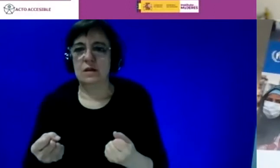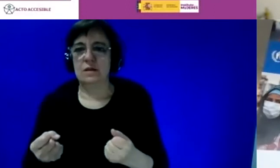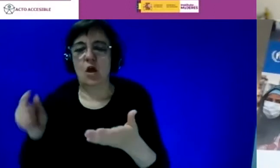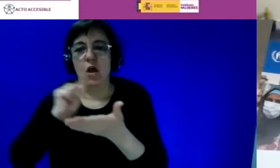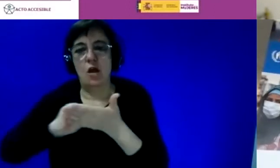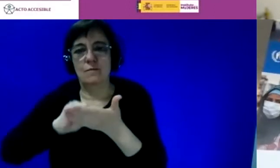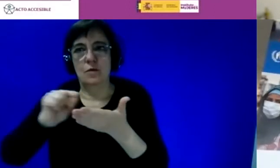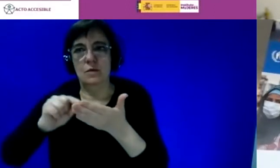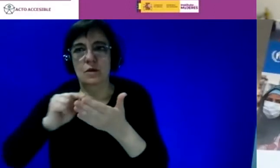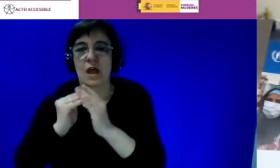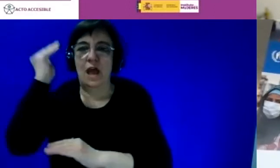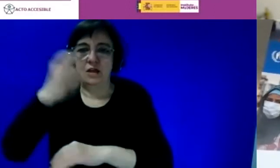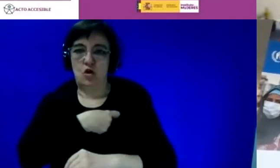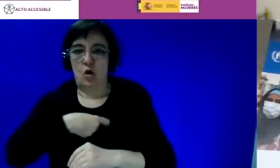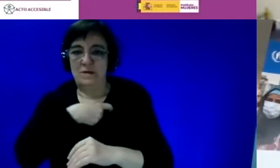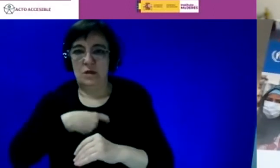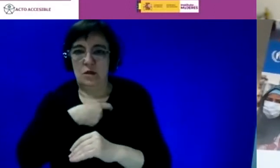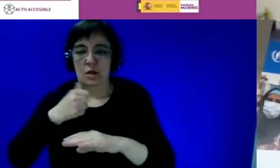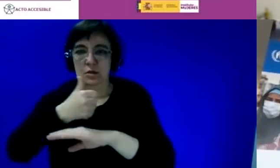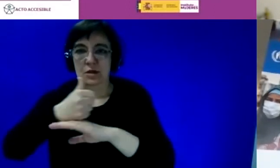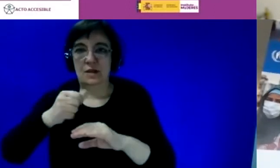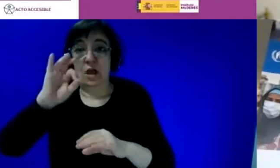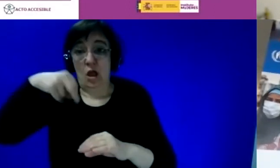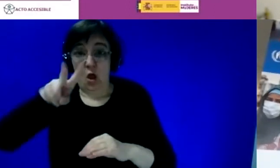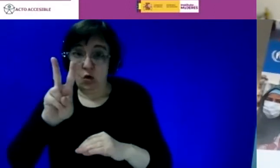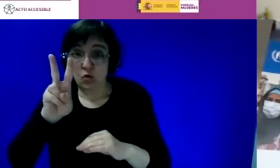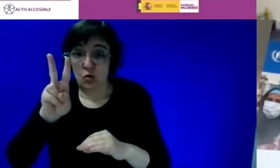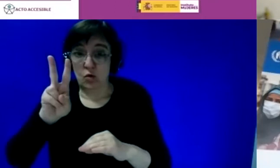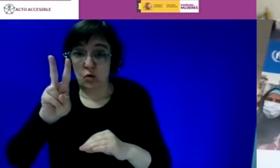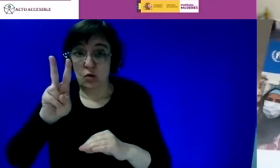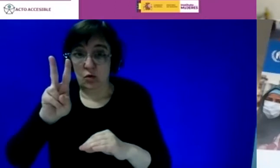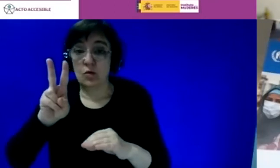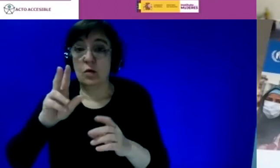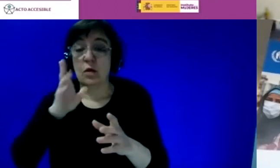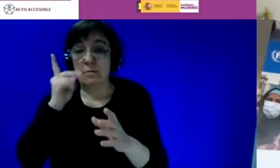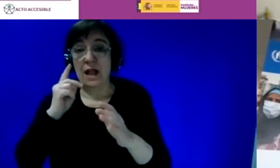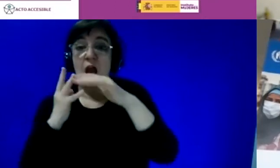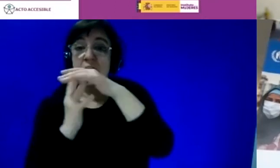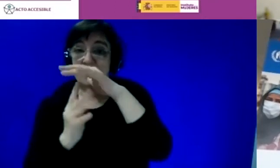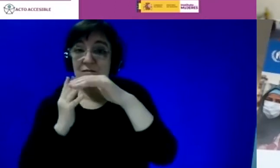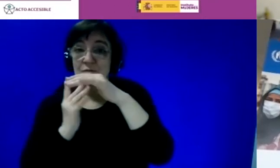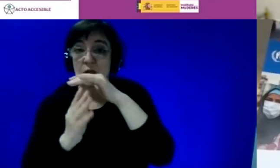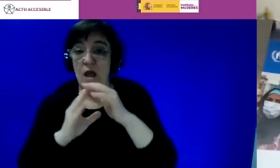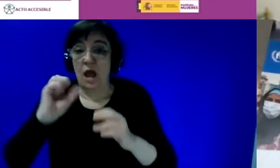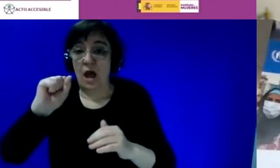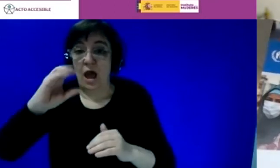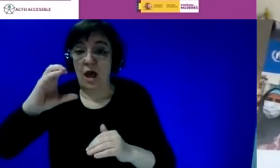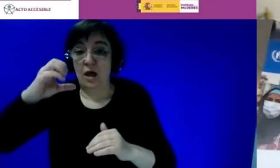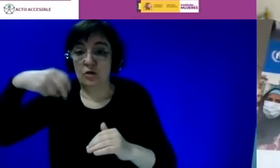and we are very, very grateful to the Office of the United Nations High Commissioner for